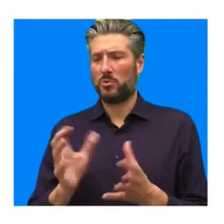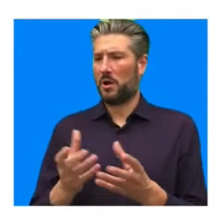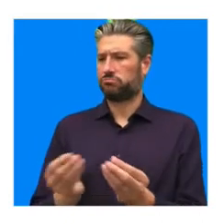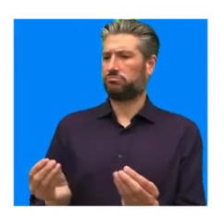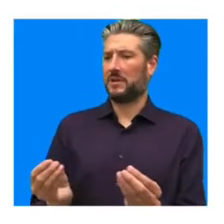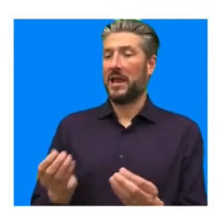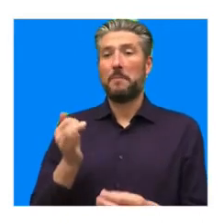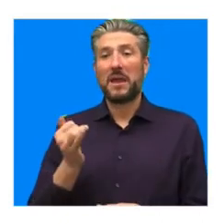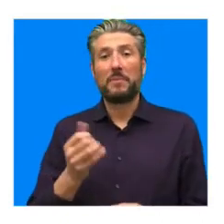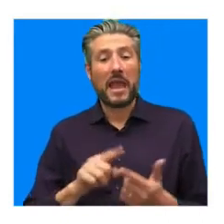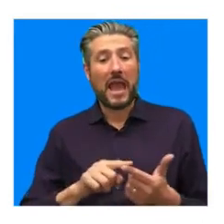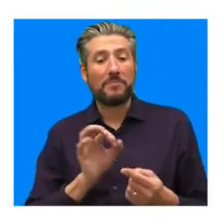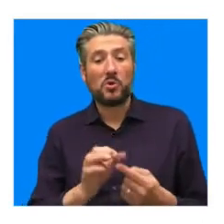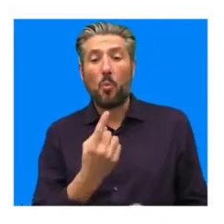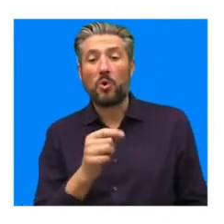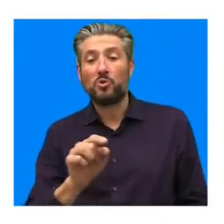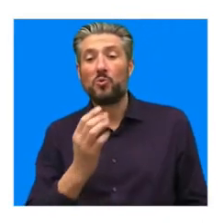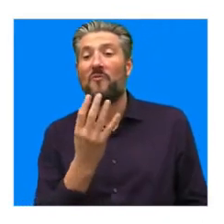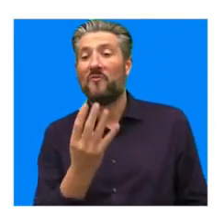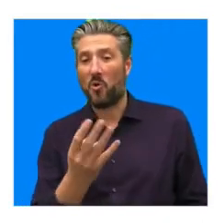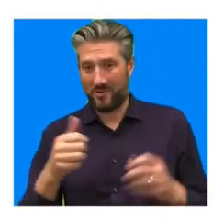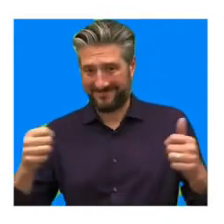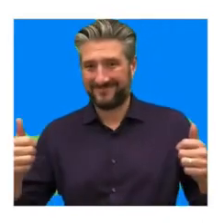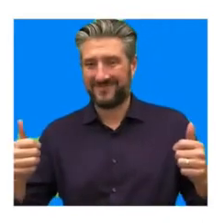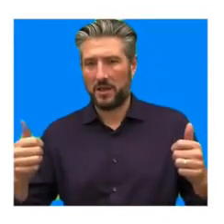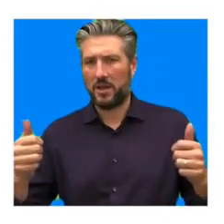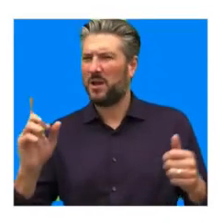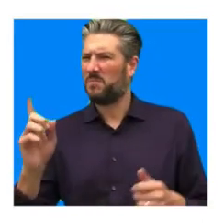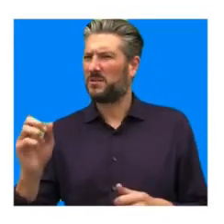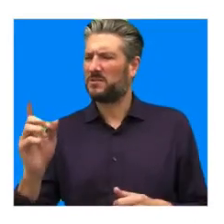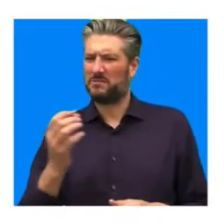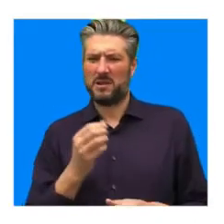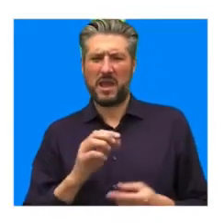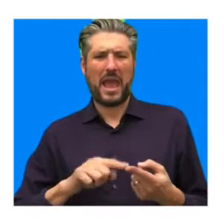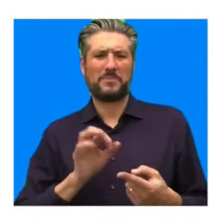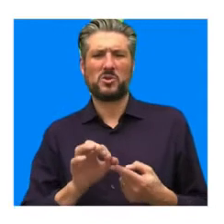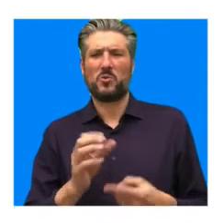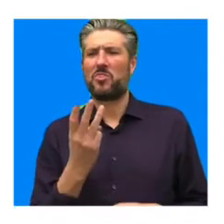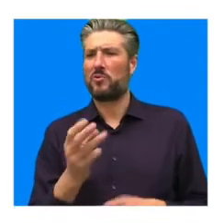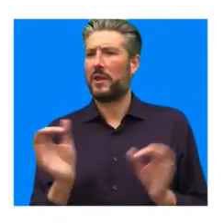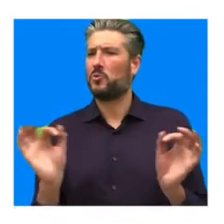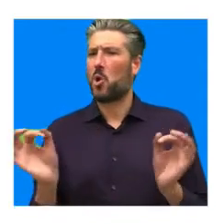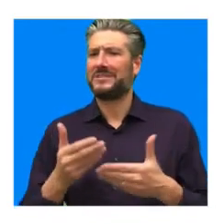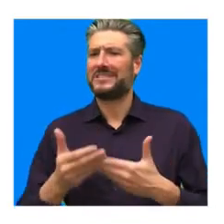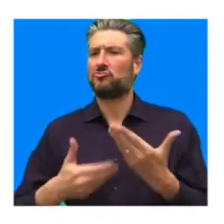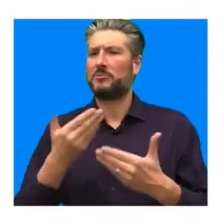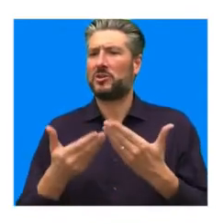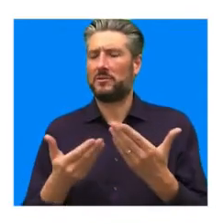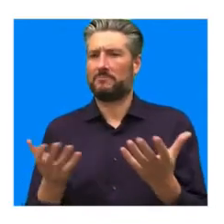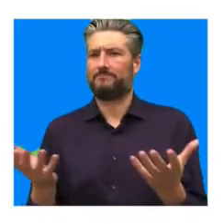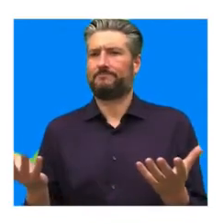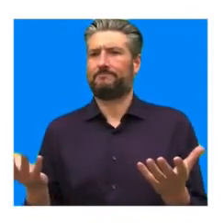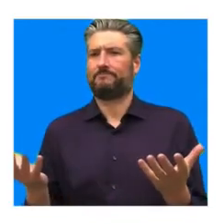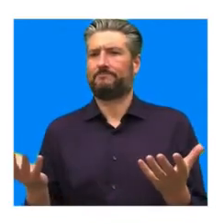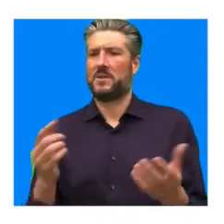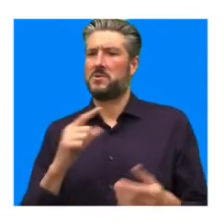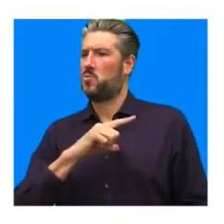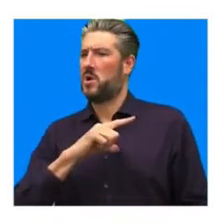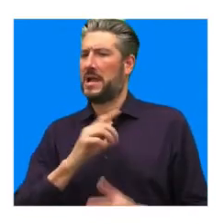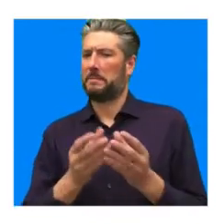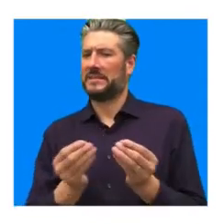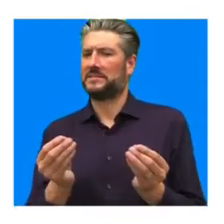but not 3. And the good thing there has been how promptly the broadcasters have responded to these complaints. So often a user will log